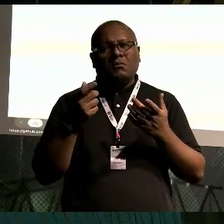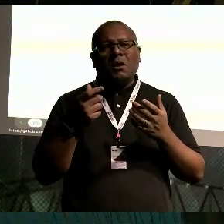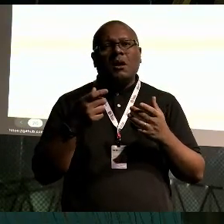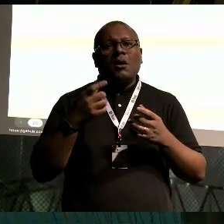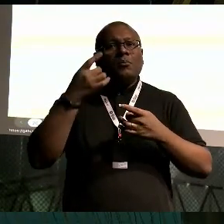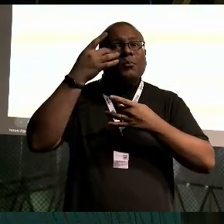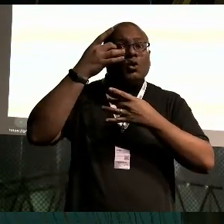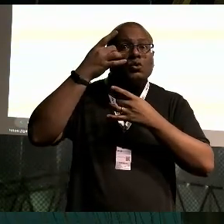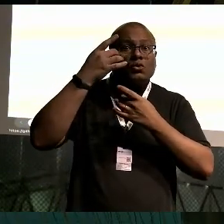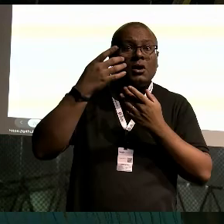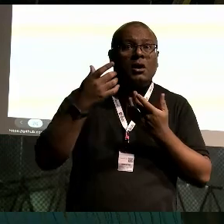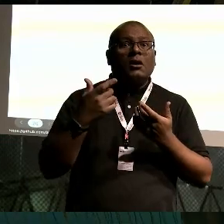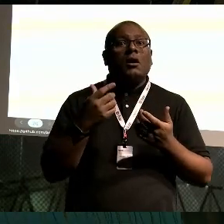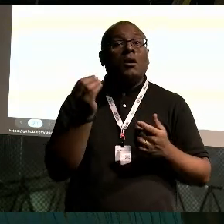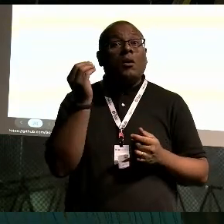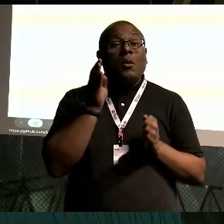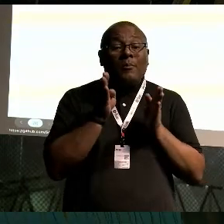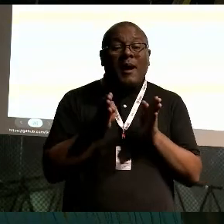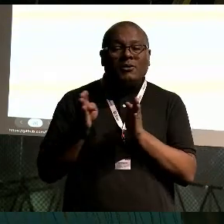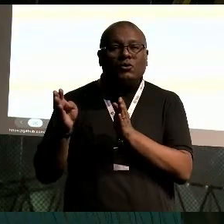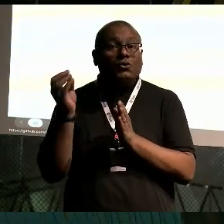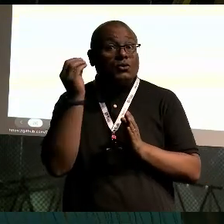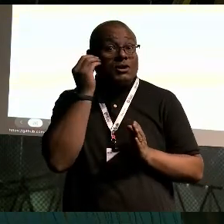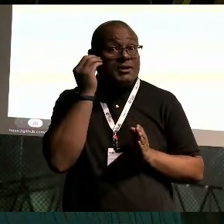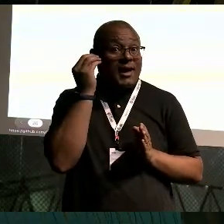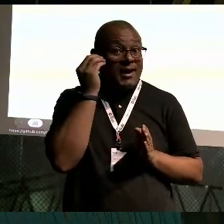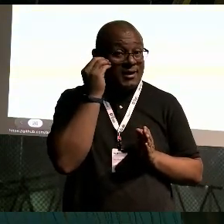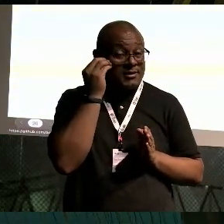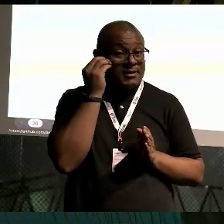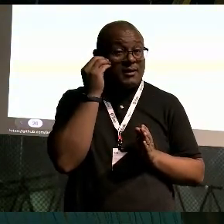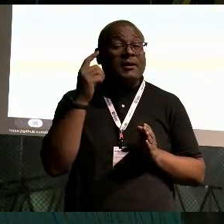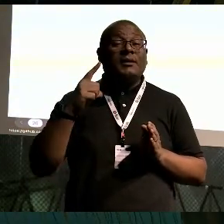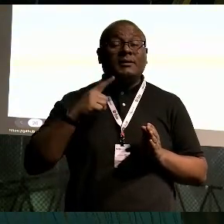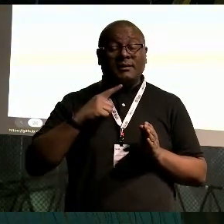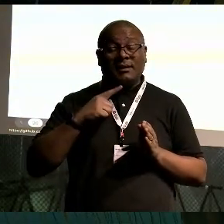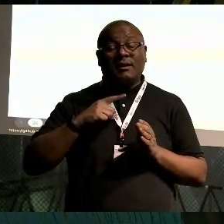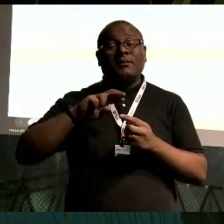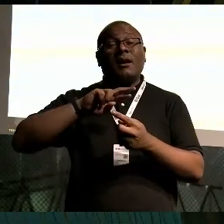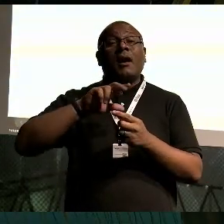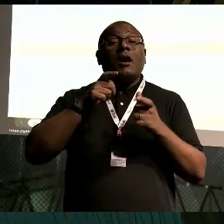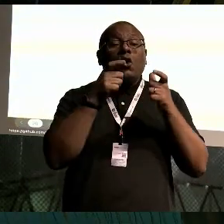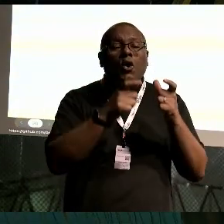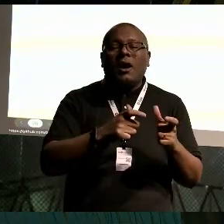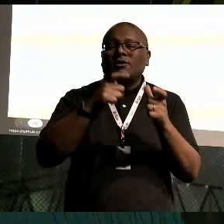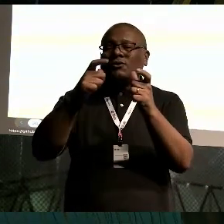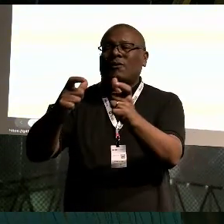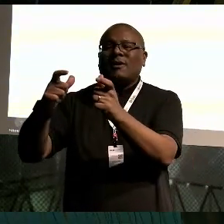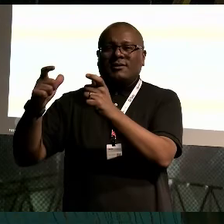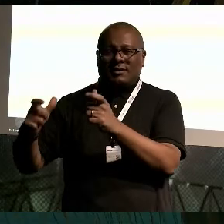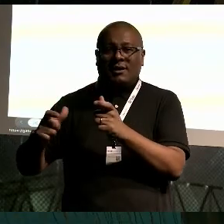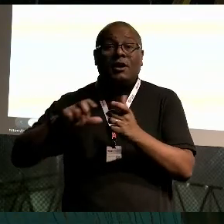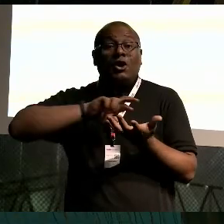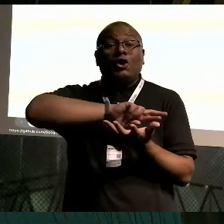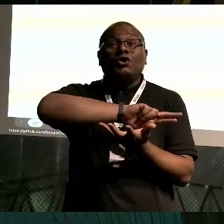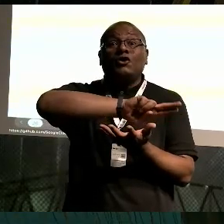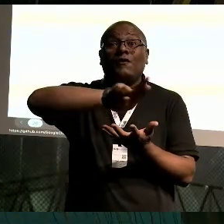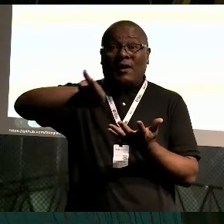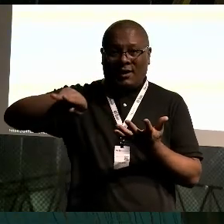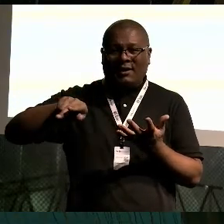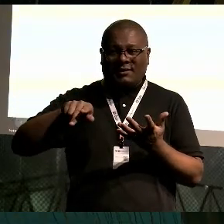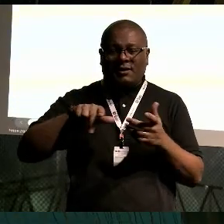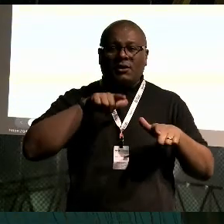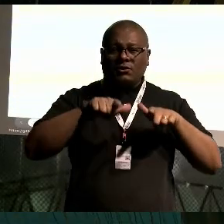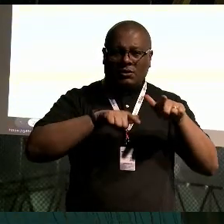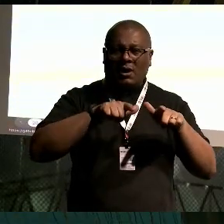You're going to have staging, test, production, so many environments. So you need to think about that from the beginning, and you need